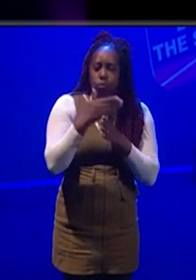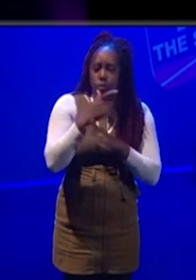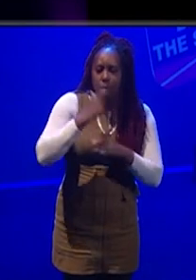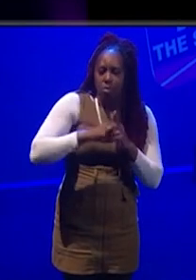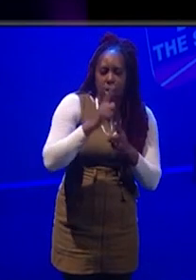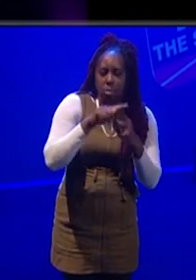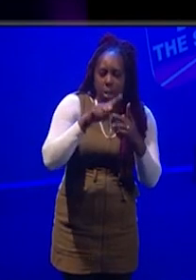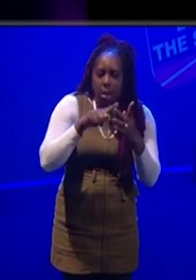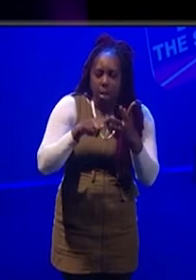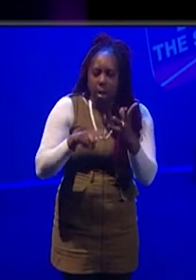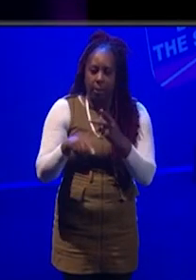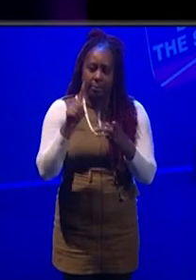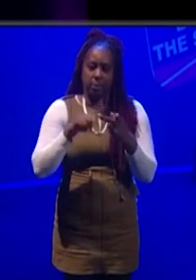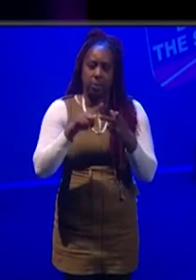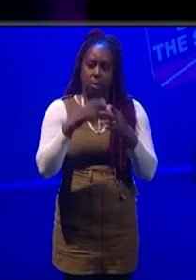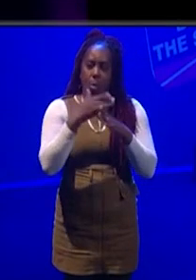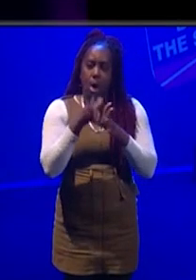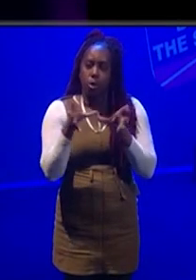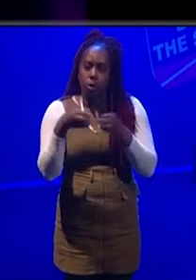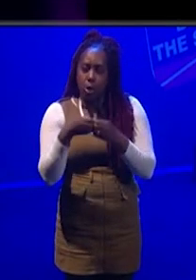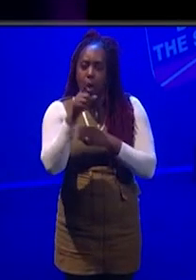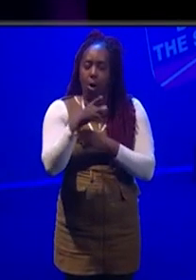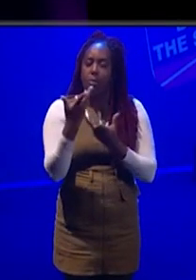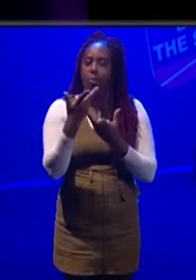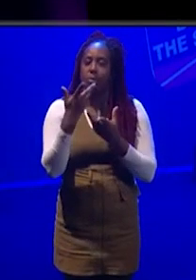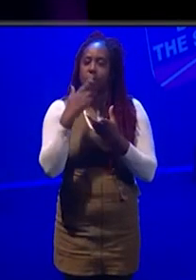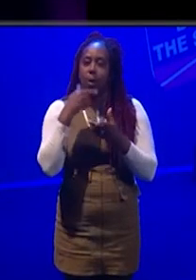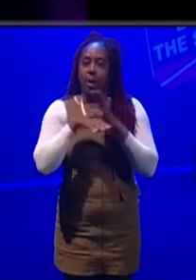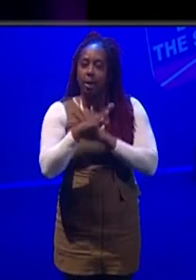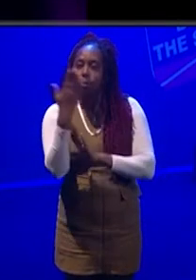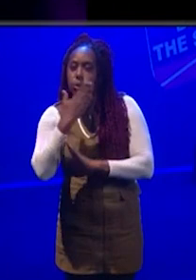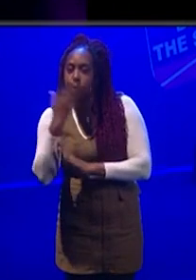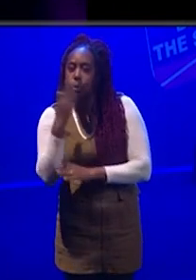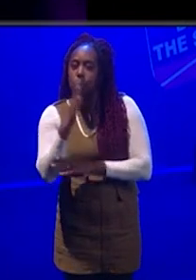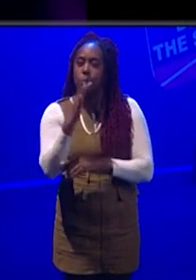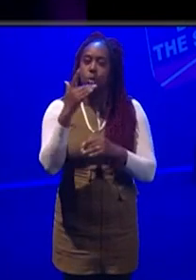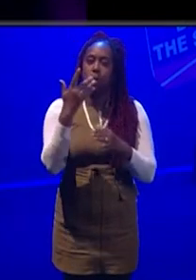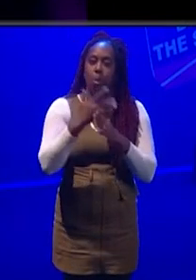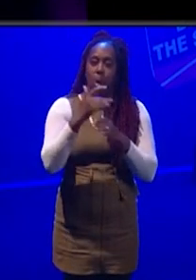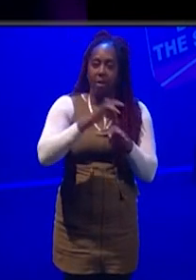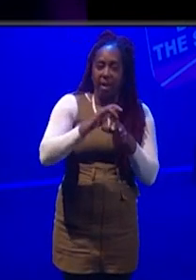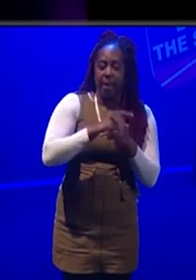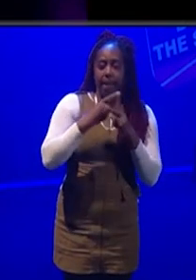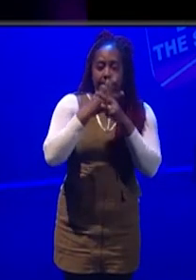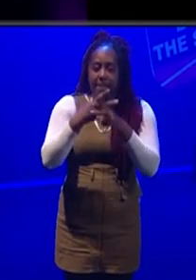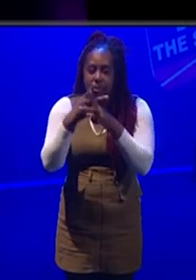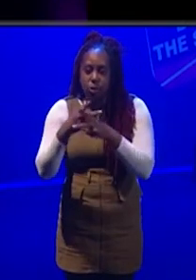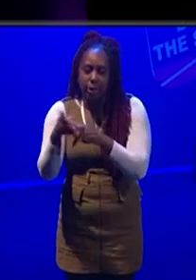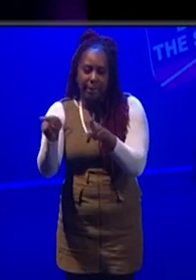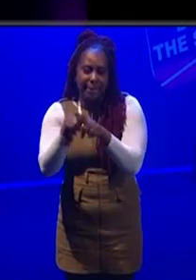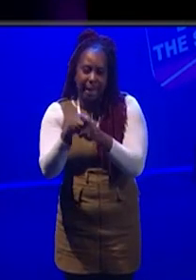invisible. We do workshops, we go into schools, we work with theatres, and we also do mentorships. So if there's anyone that's